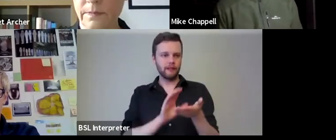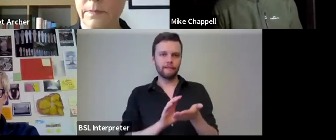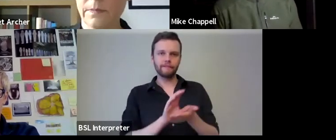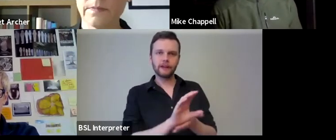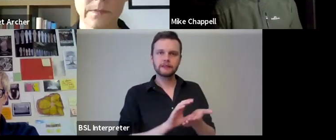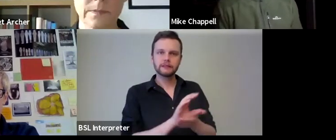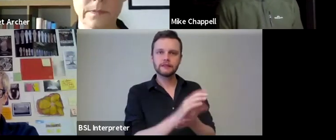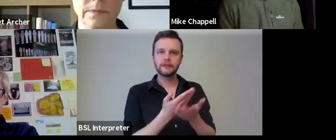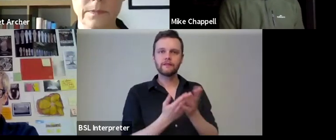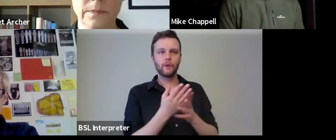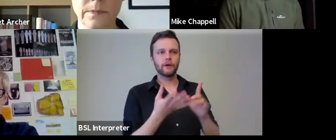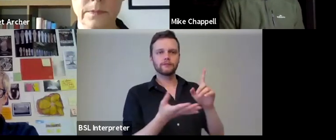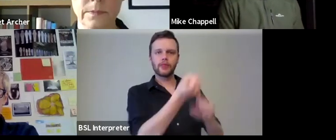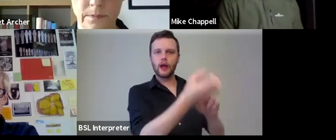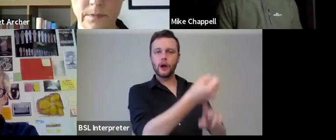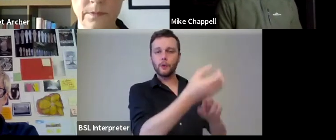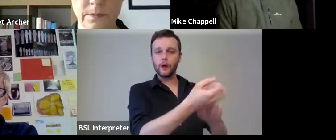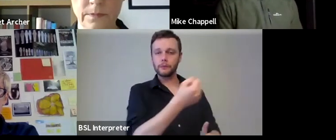contributions by the outcomes that it might